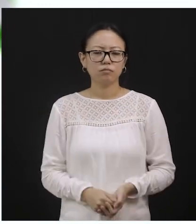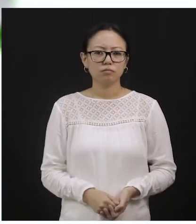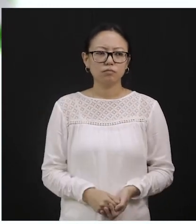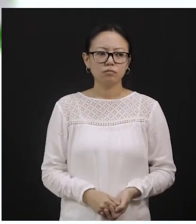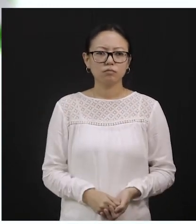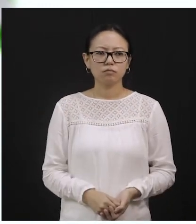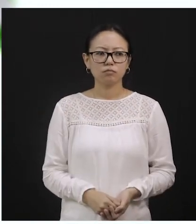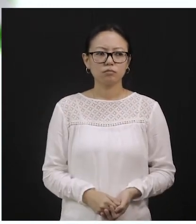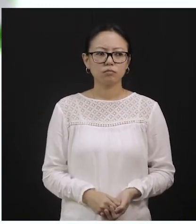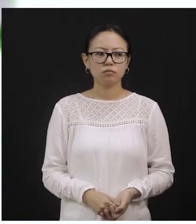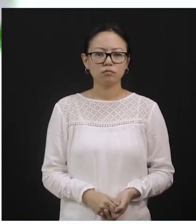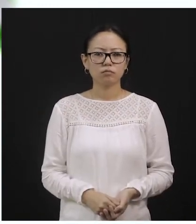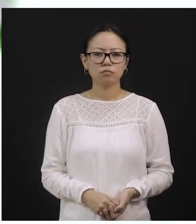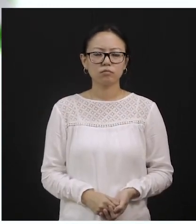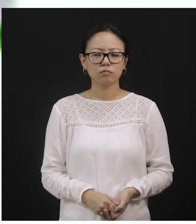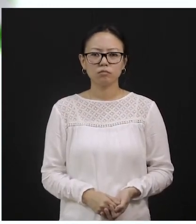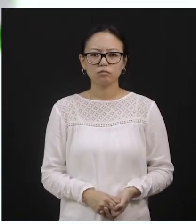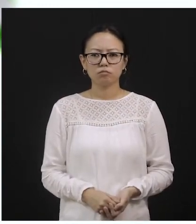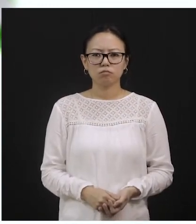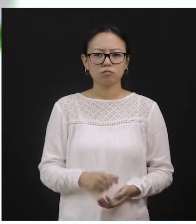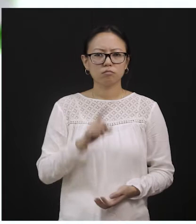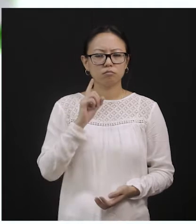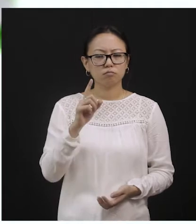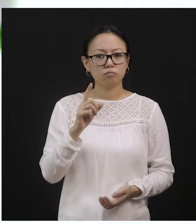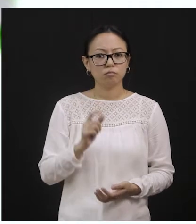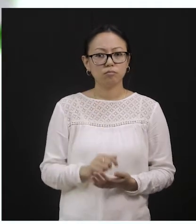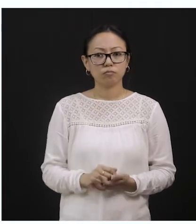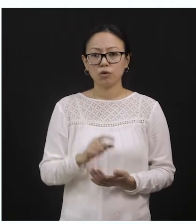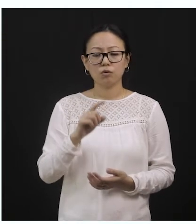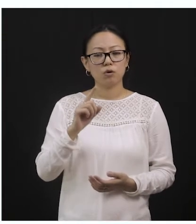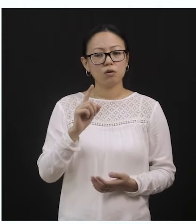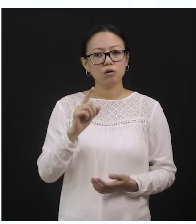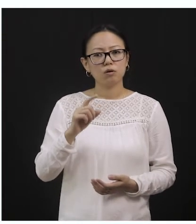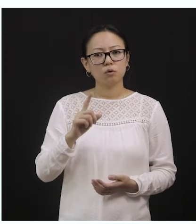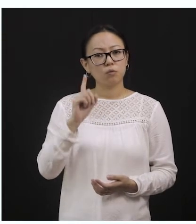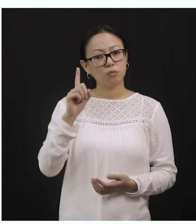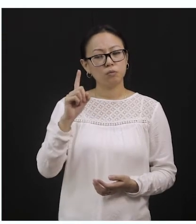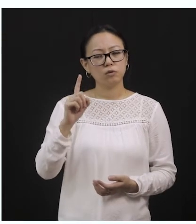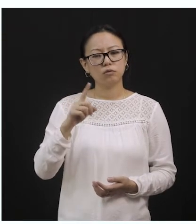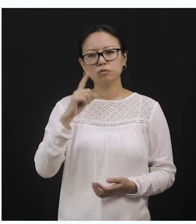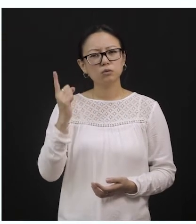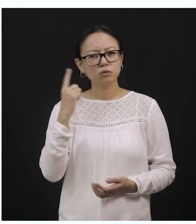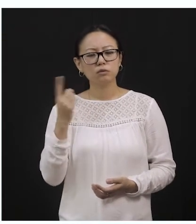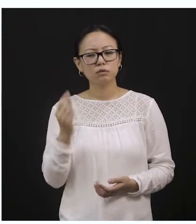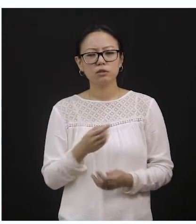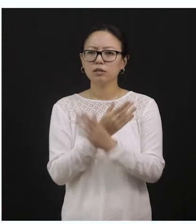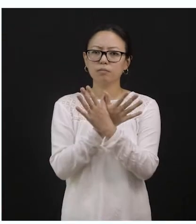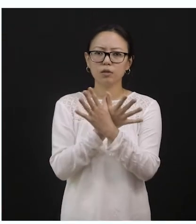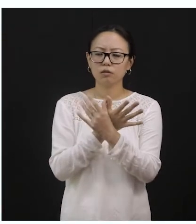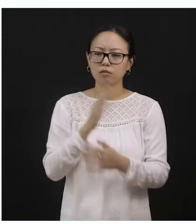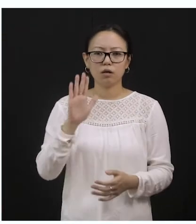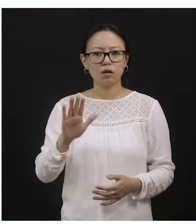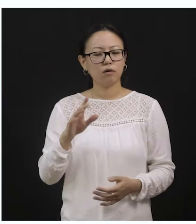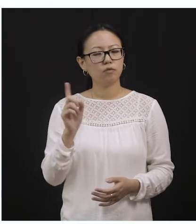All right. So now there is not just one butterfly, but there are different types of butterflies.